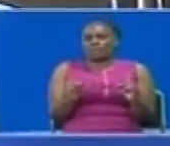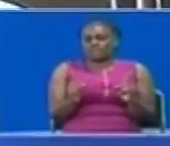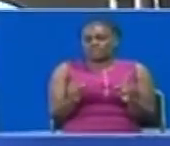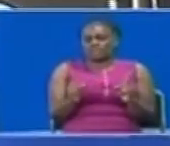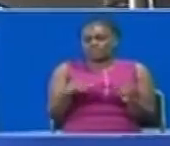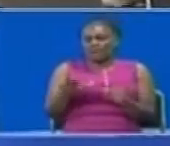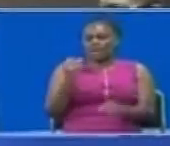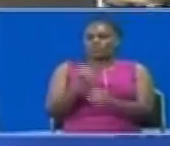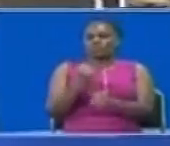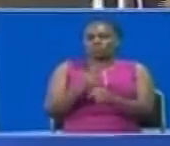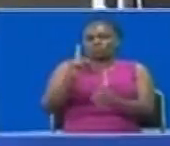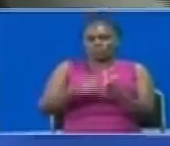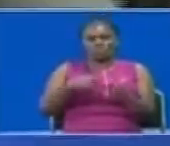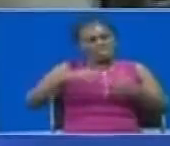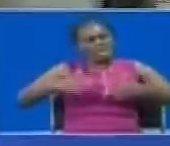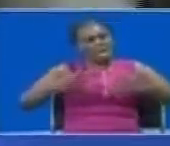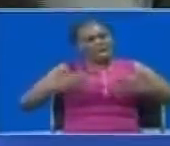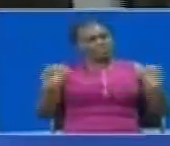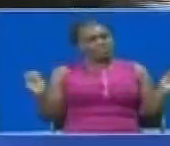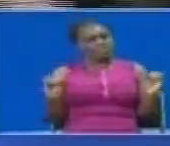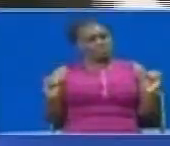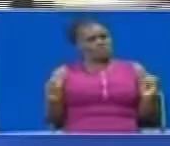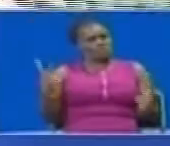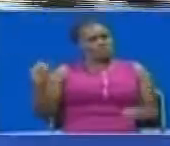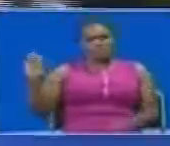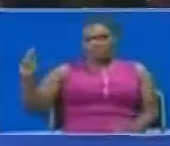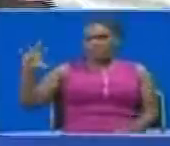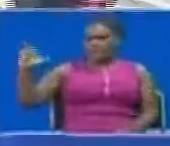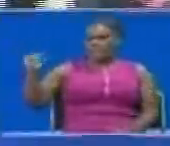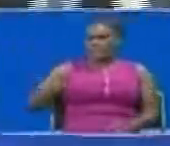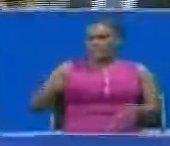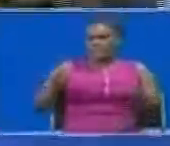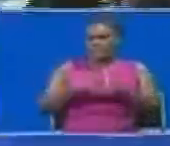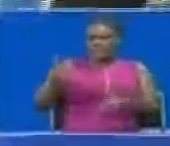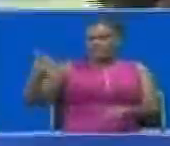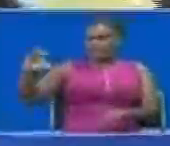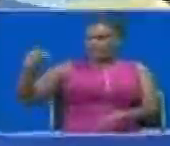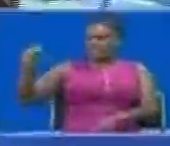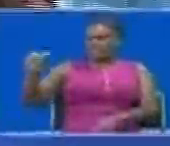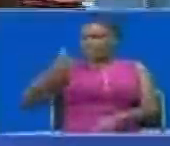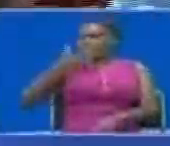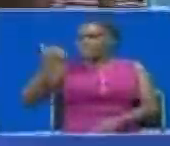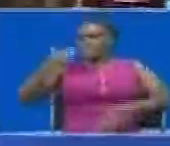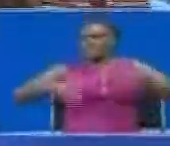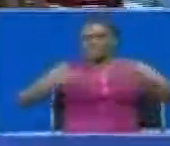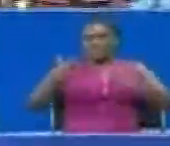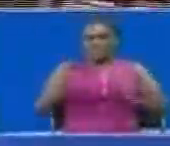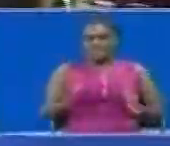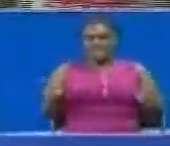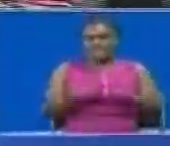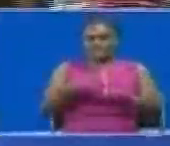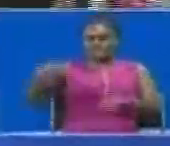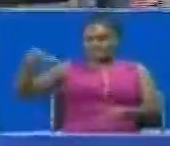doing, I'm just not happy. Mercy Wanyama ambaye ni dadake Victor Wanyama alitajwa kama mchezaji bora, huku Hilda